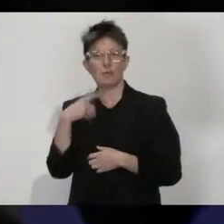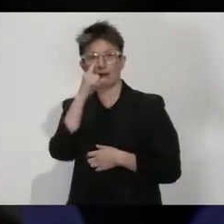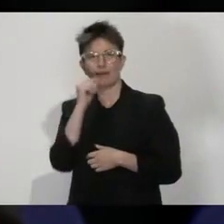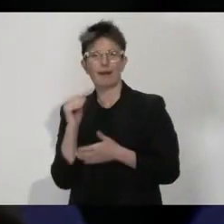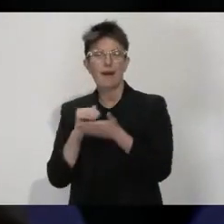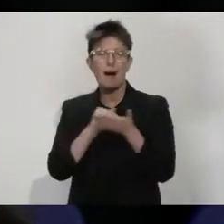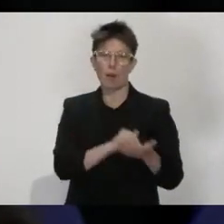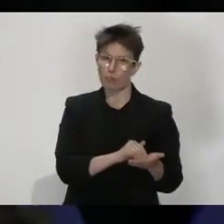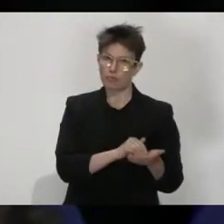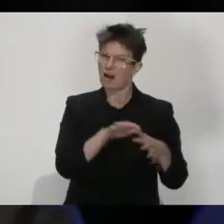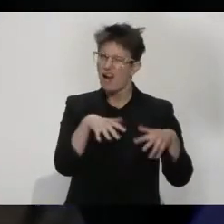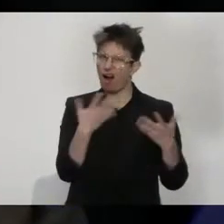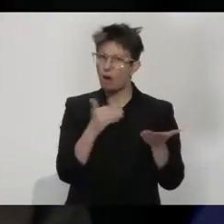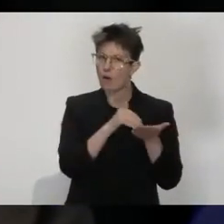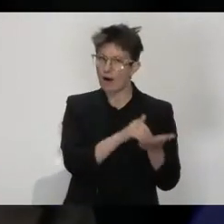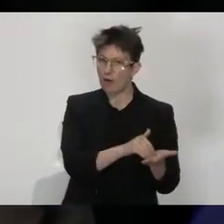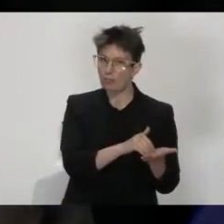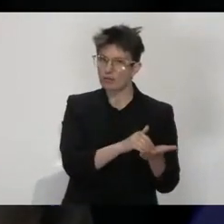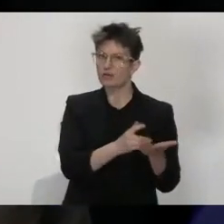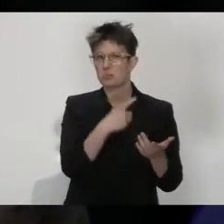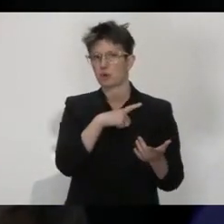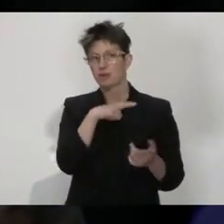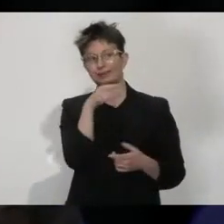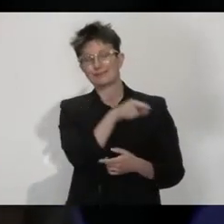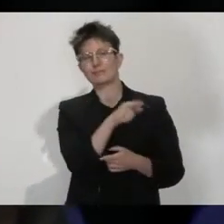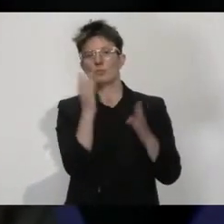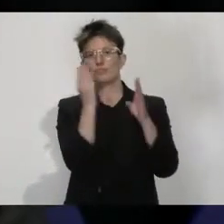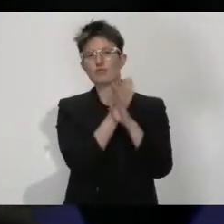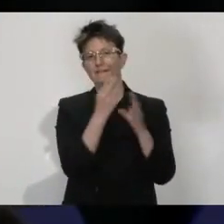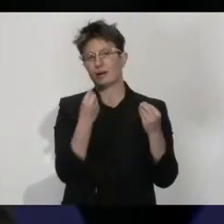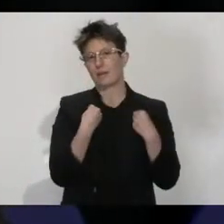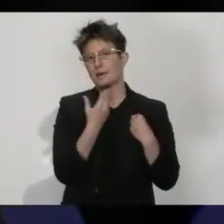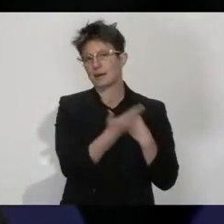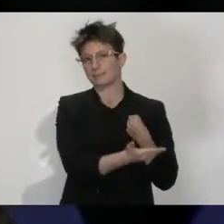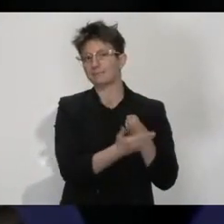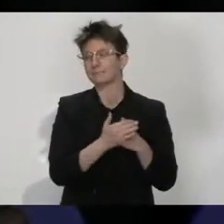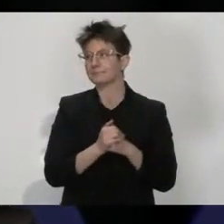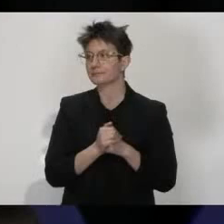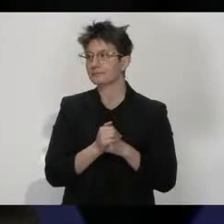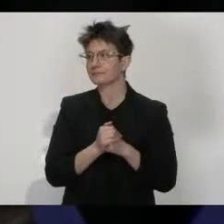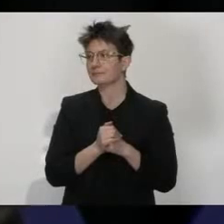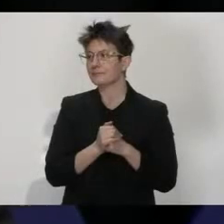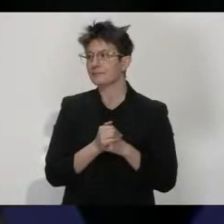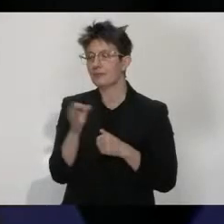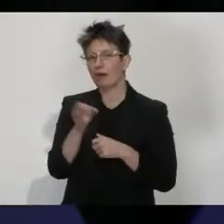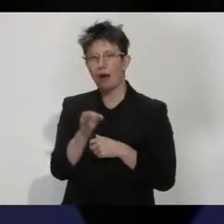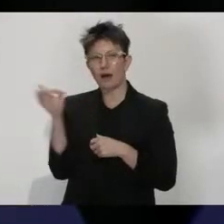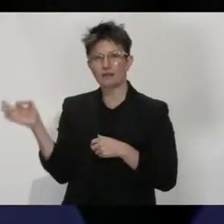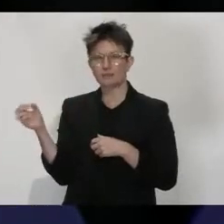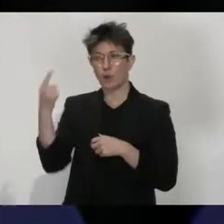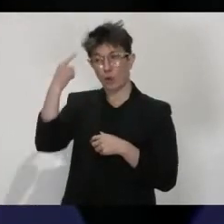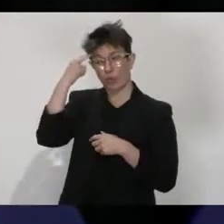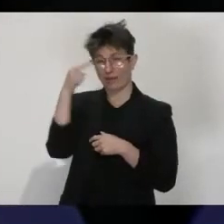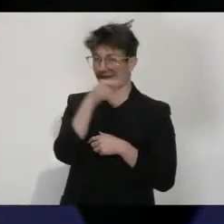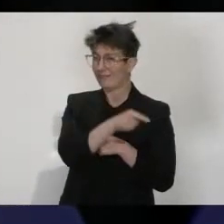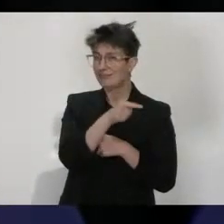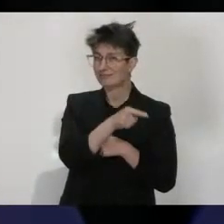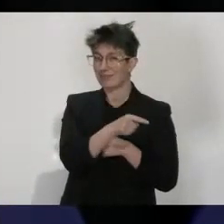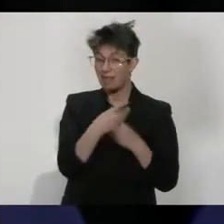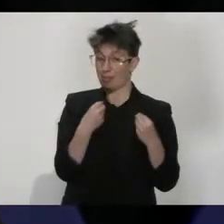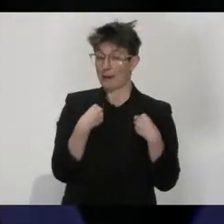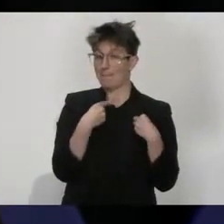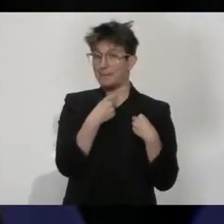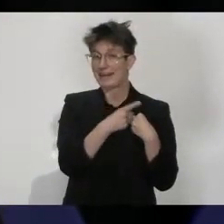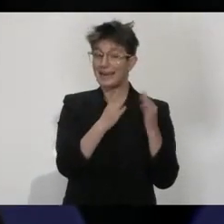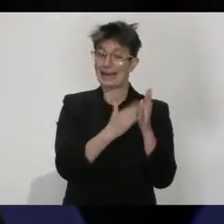had this happen to them. Is there any evidence that they perhaps haven't carried adequate cyber protection in the past? Is that? Well, that would certainly be